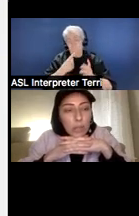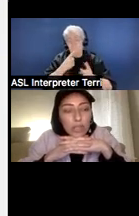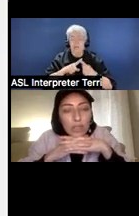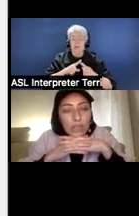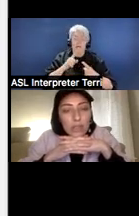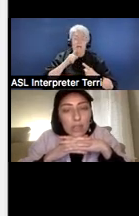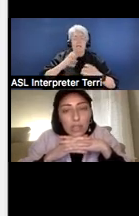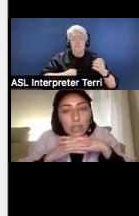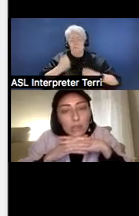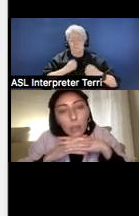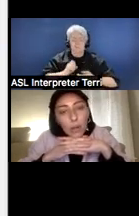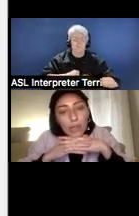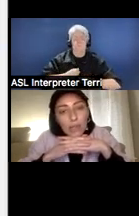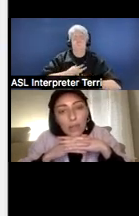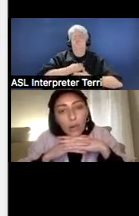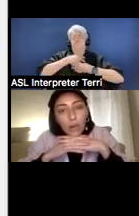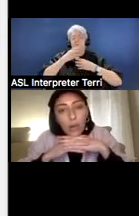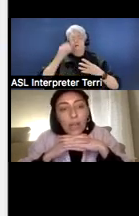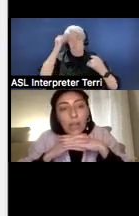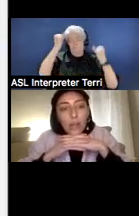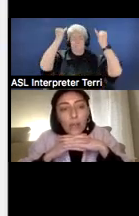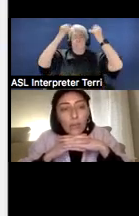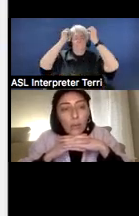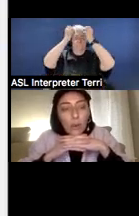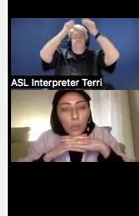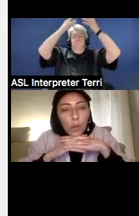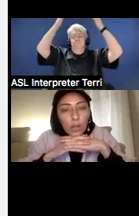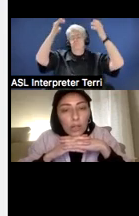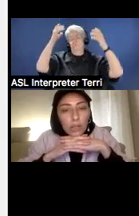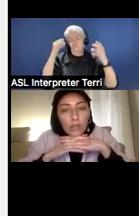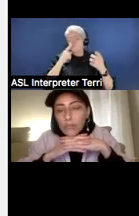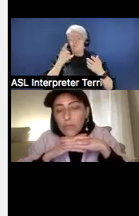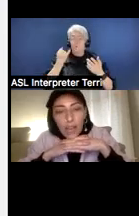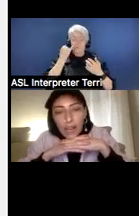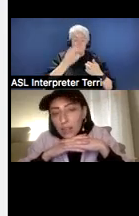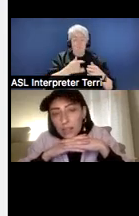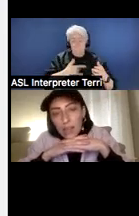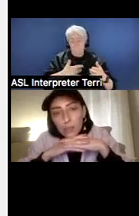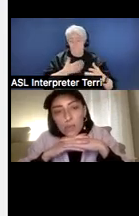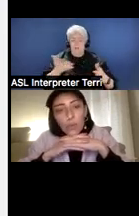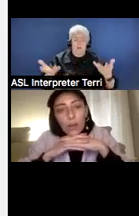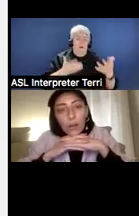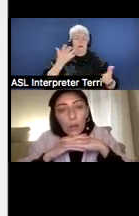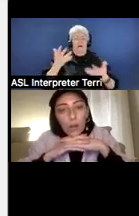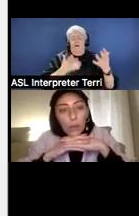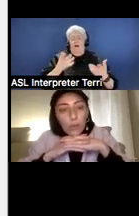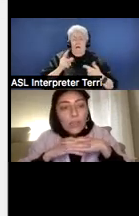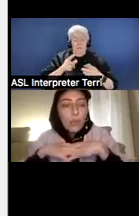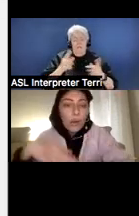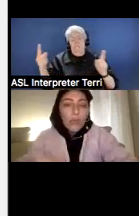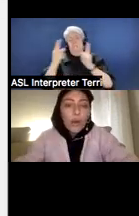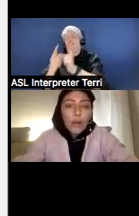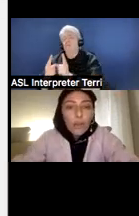unexpected emotions, sensations, and memories. So if one-on-one chat and DMs or a breakout room